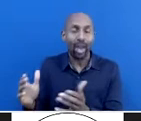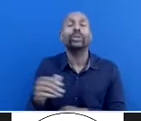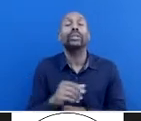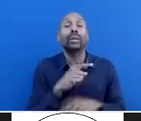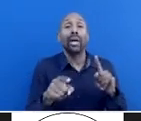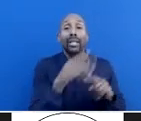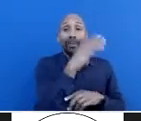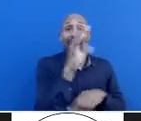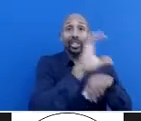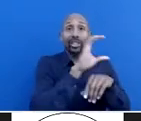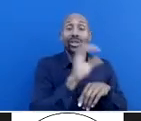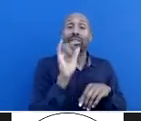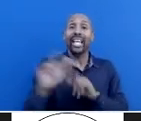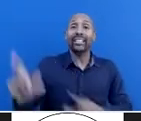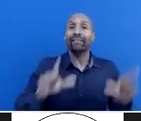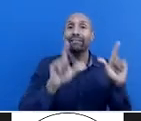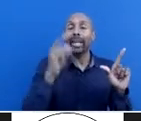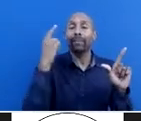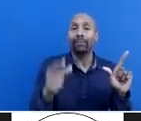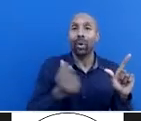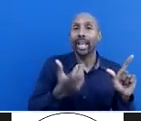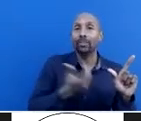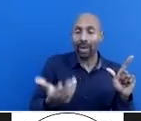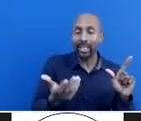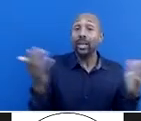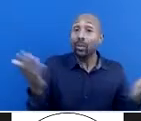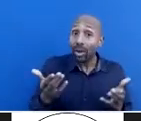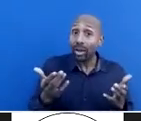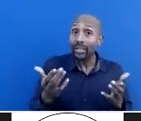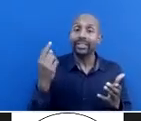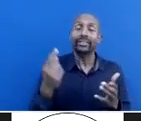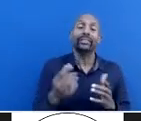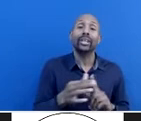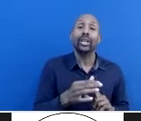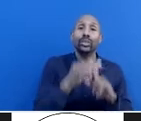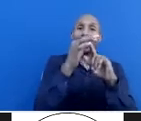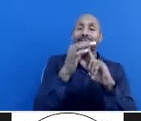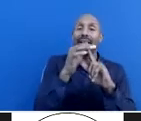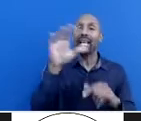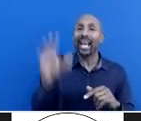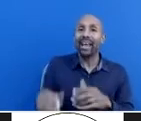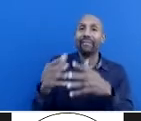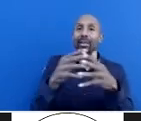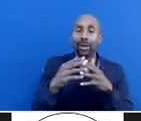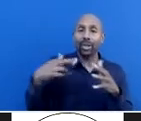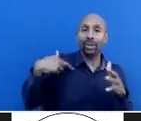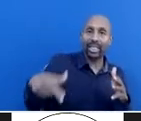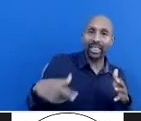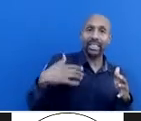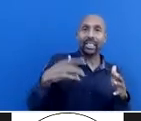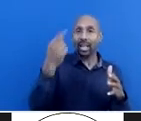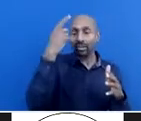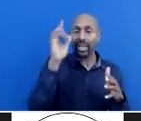simply the framework for the expression of a uniquely African American religious sensibility that has been